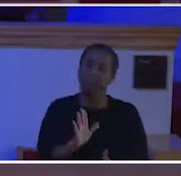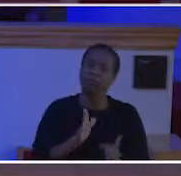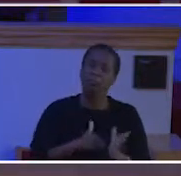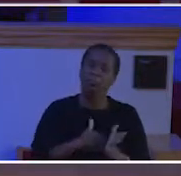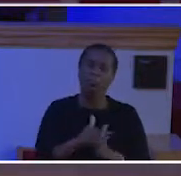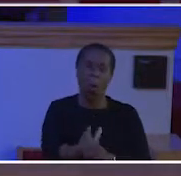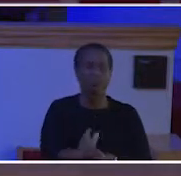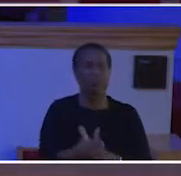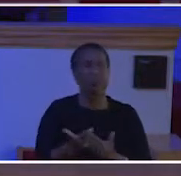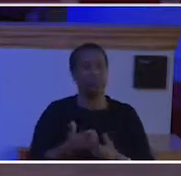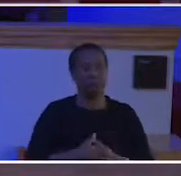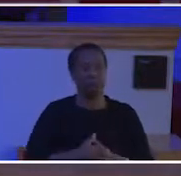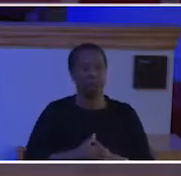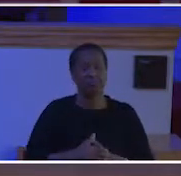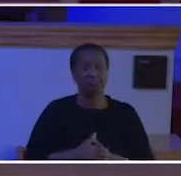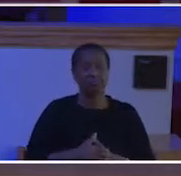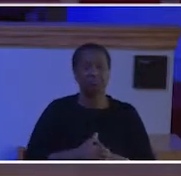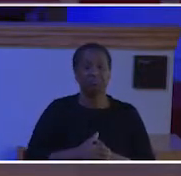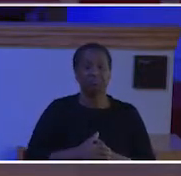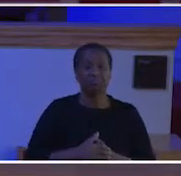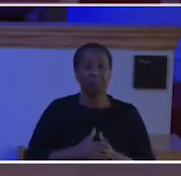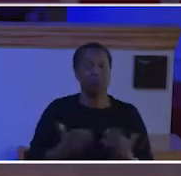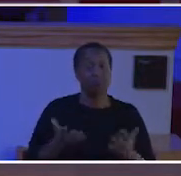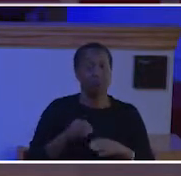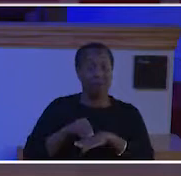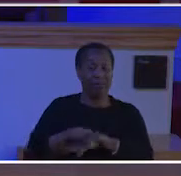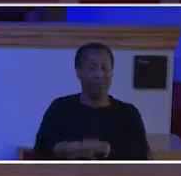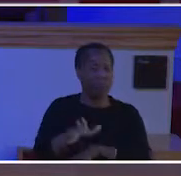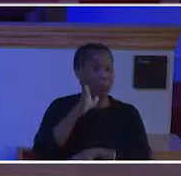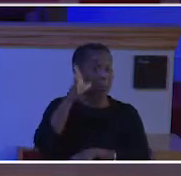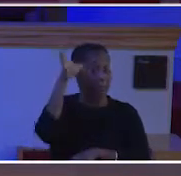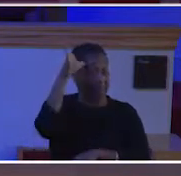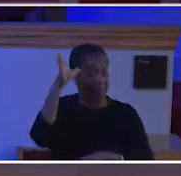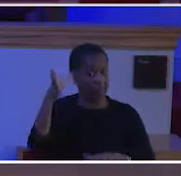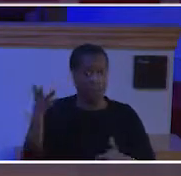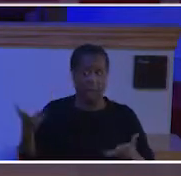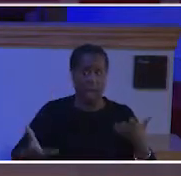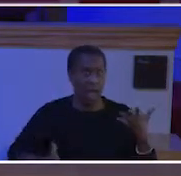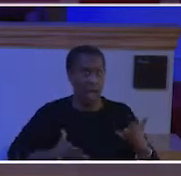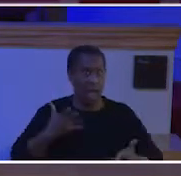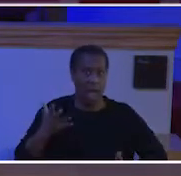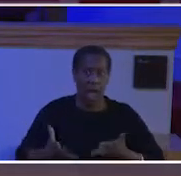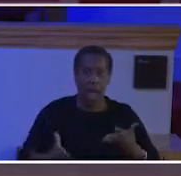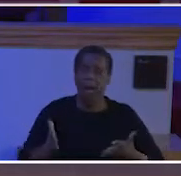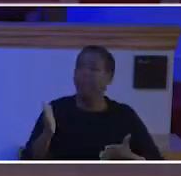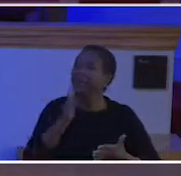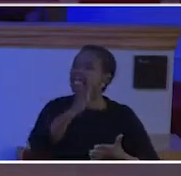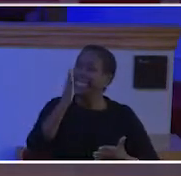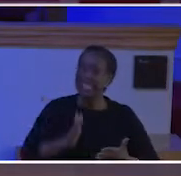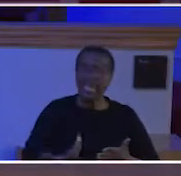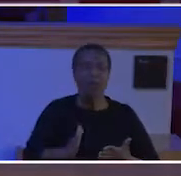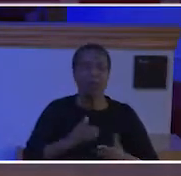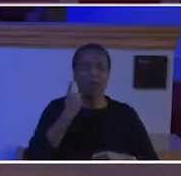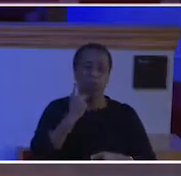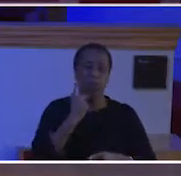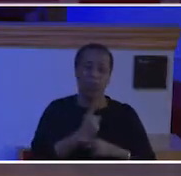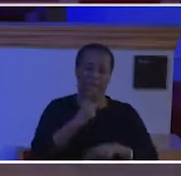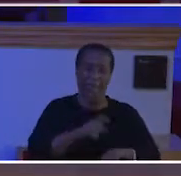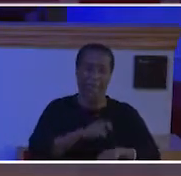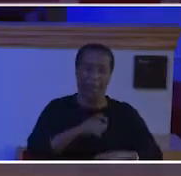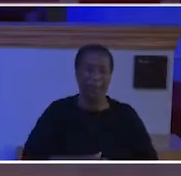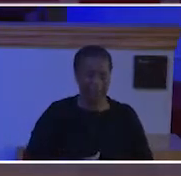often propel their parents into a tizzy because it's never quite the right